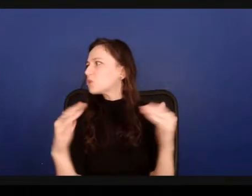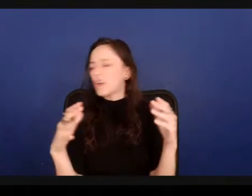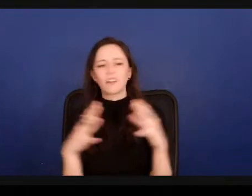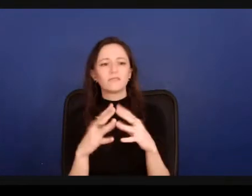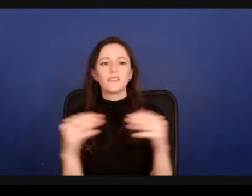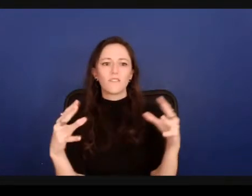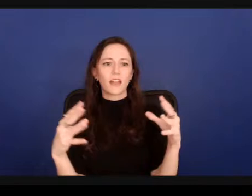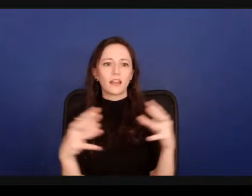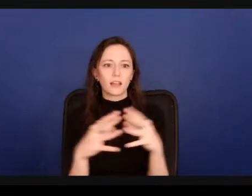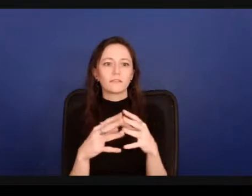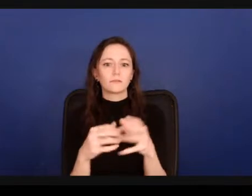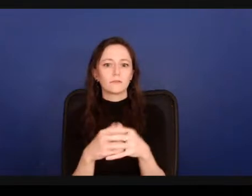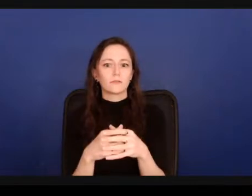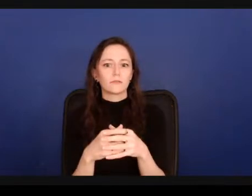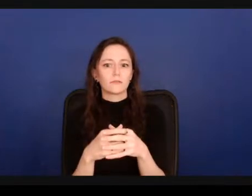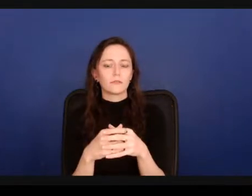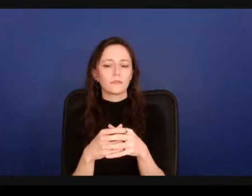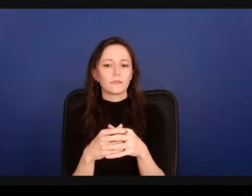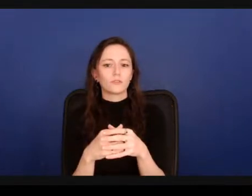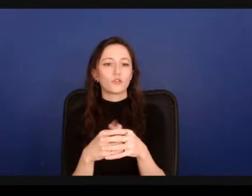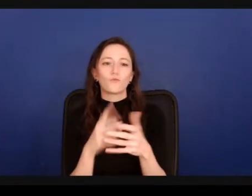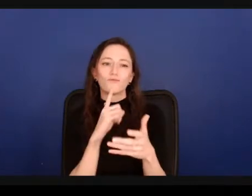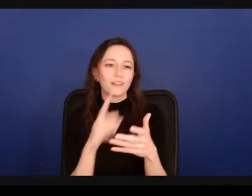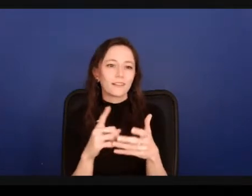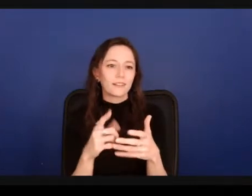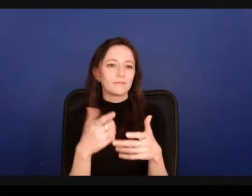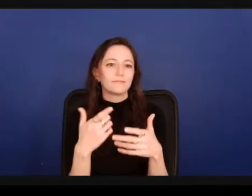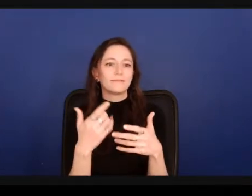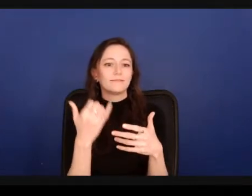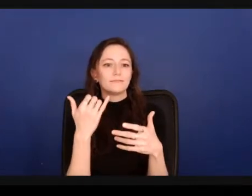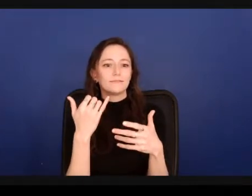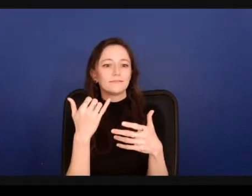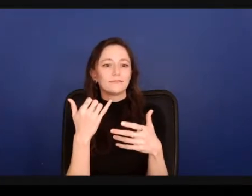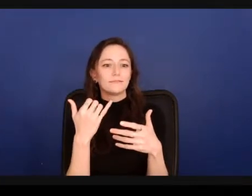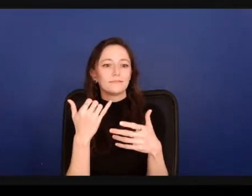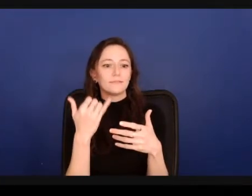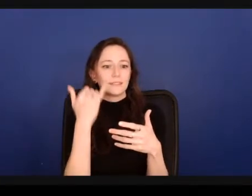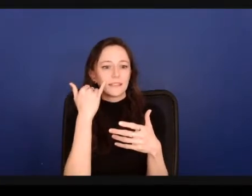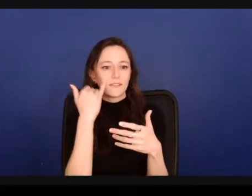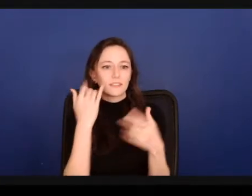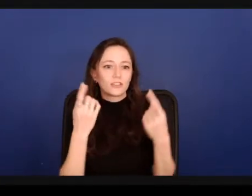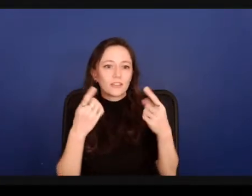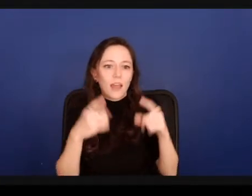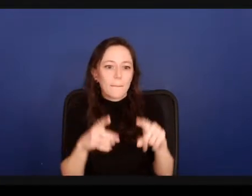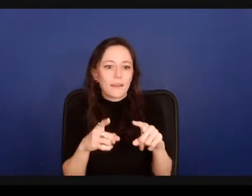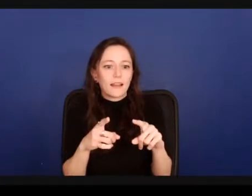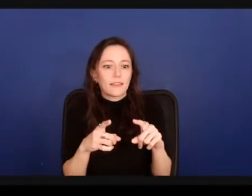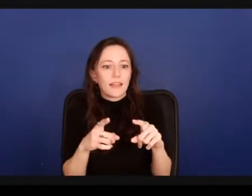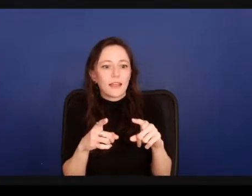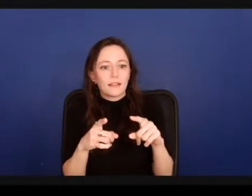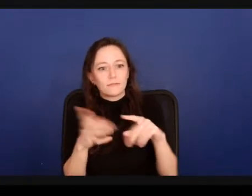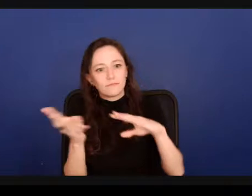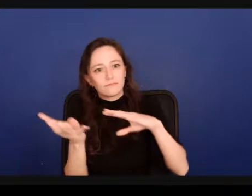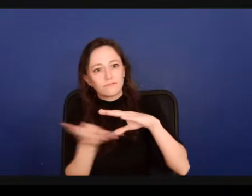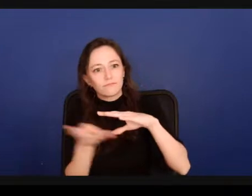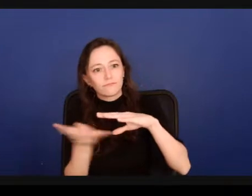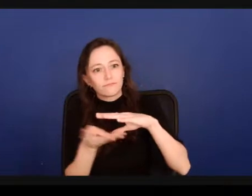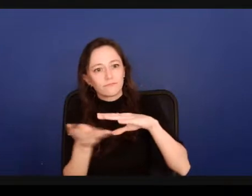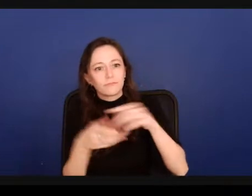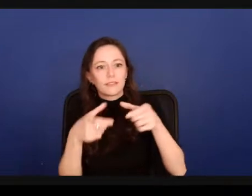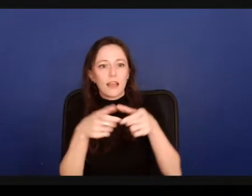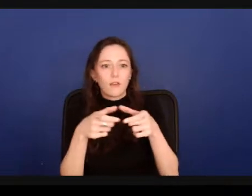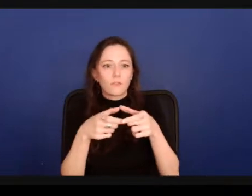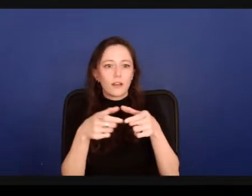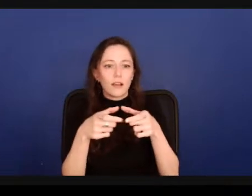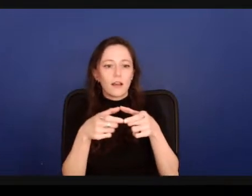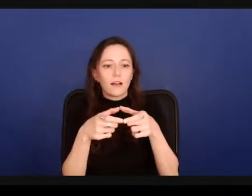to think about, is if the supply is really kind of low and it's just filling into the summit area, then you'd expect it to maybe be filling the summit and not